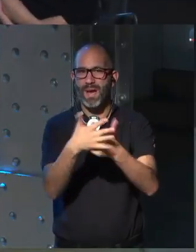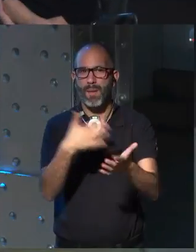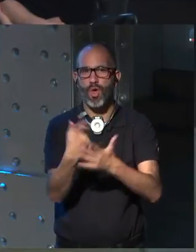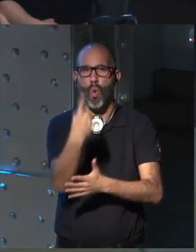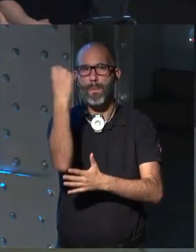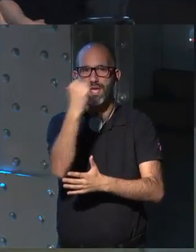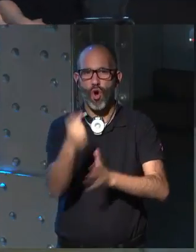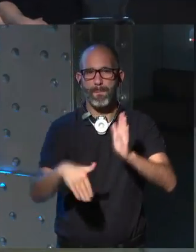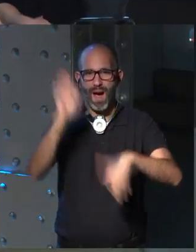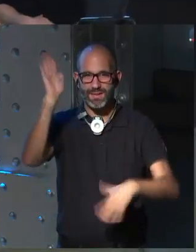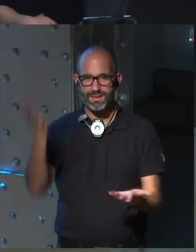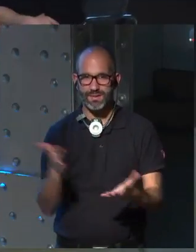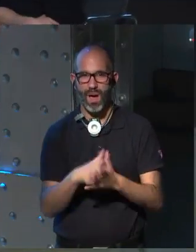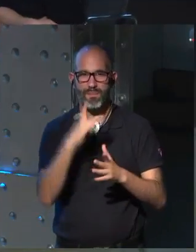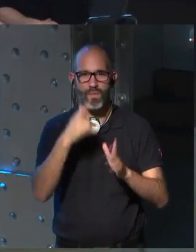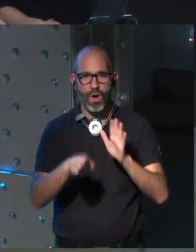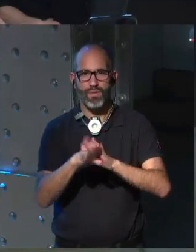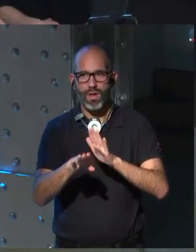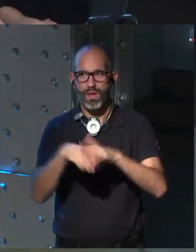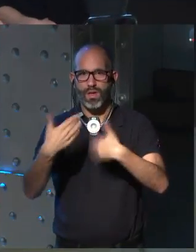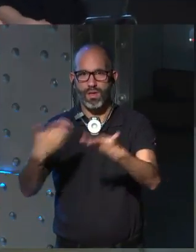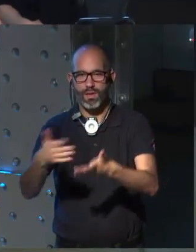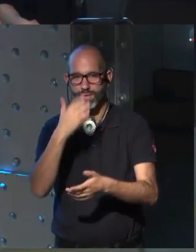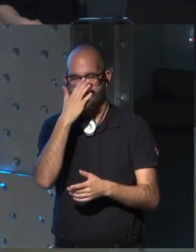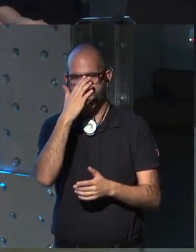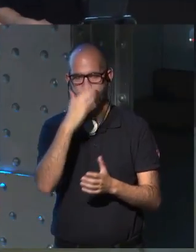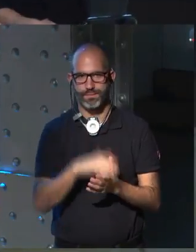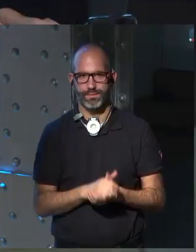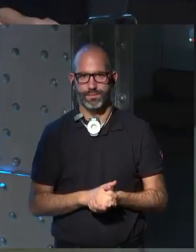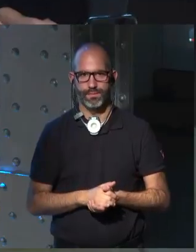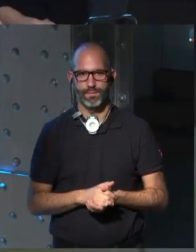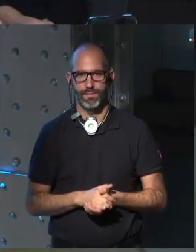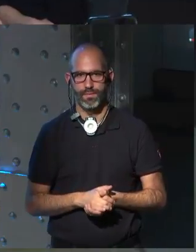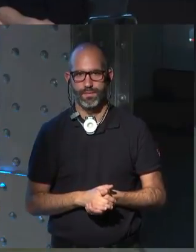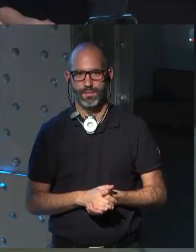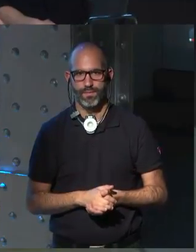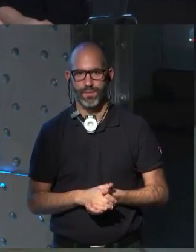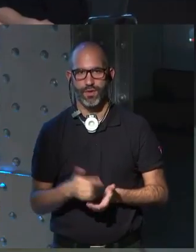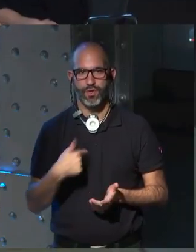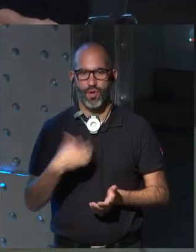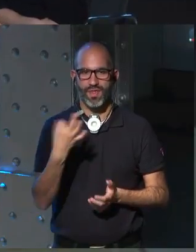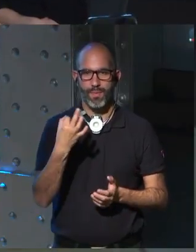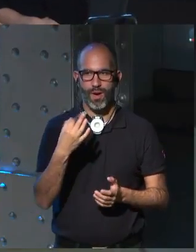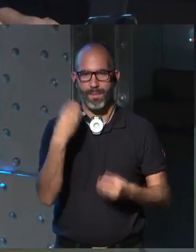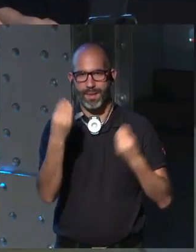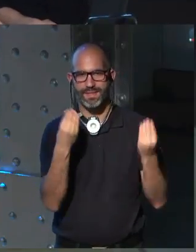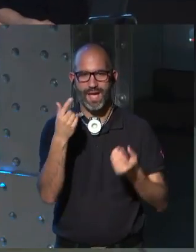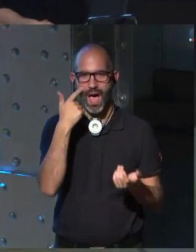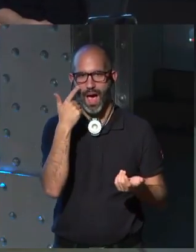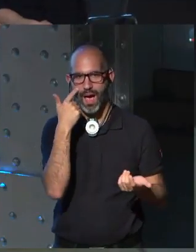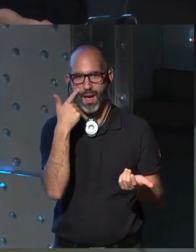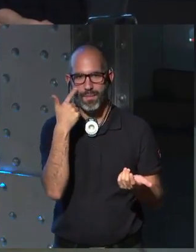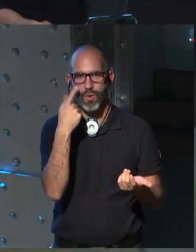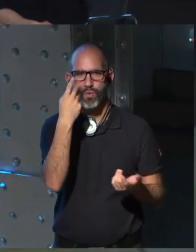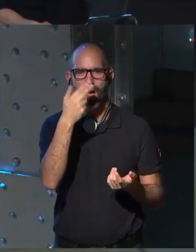Estaba terminando de escuchar al traductor. I was just listening to the interpreter because I need to choose the